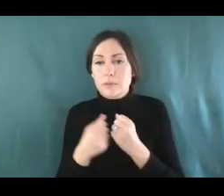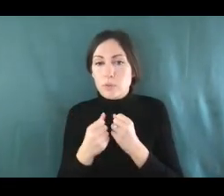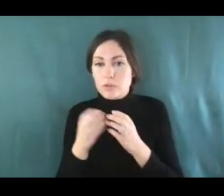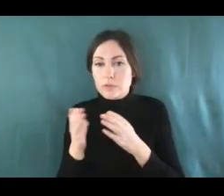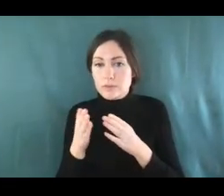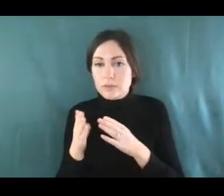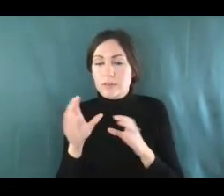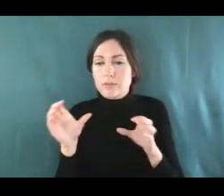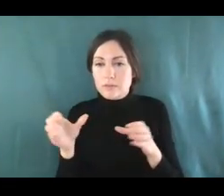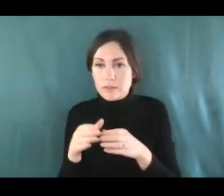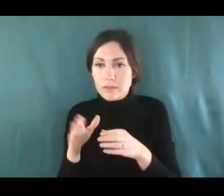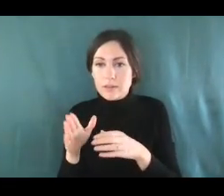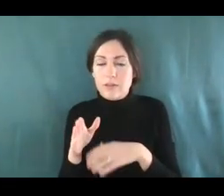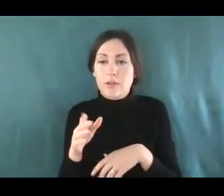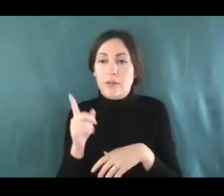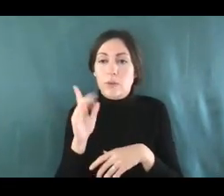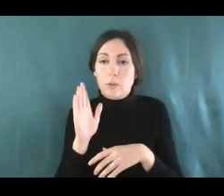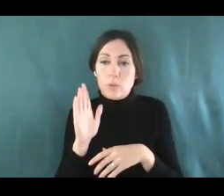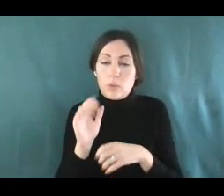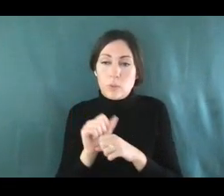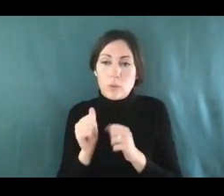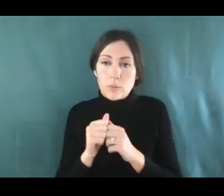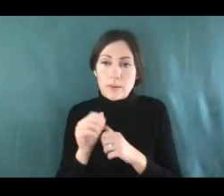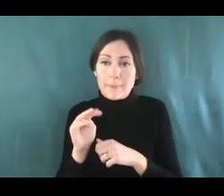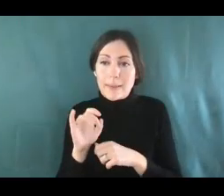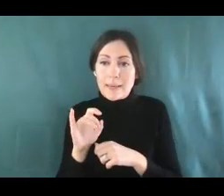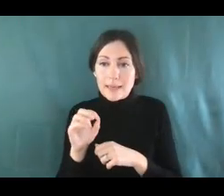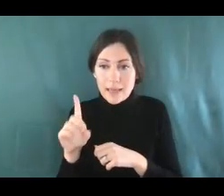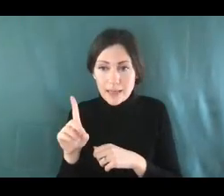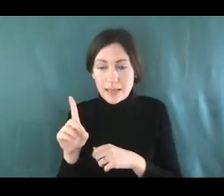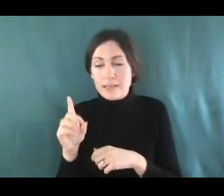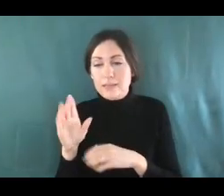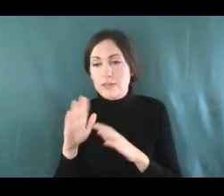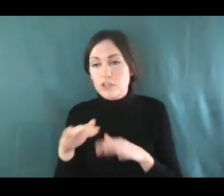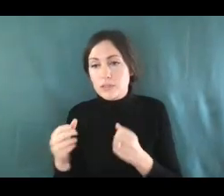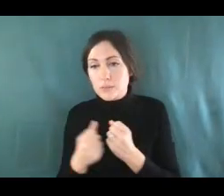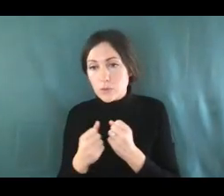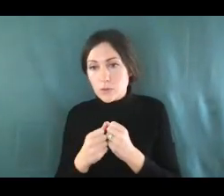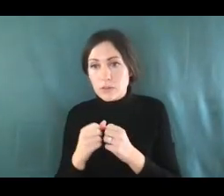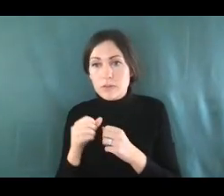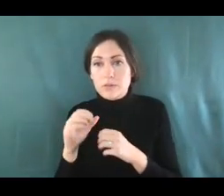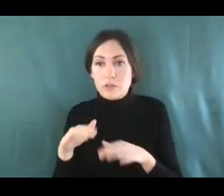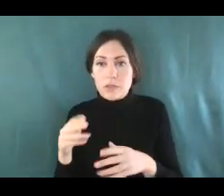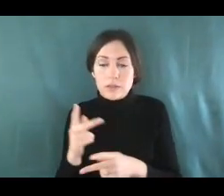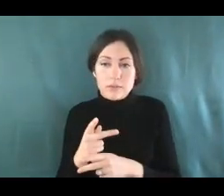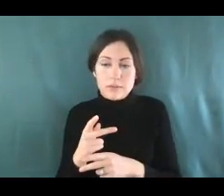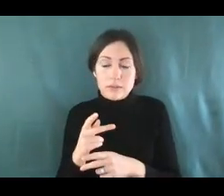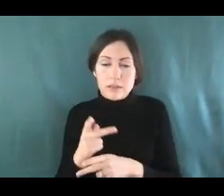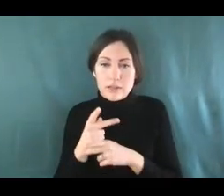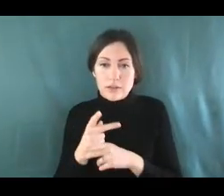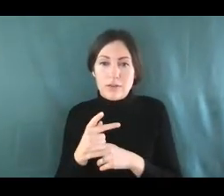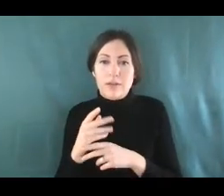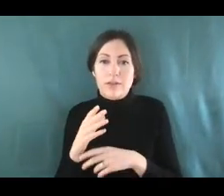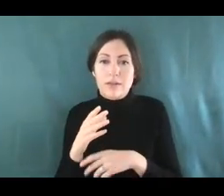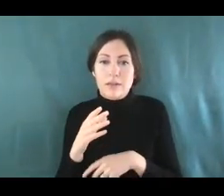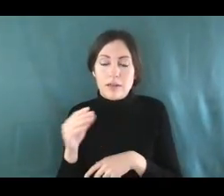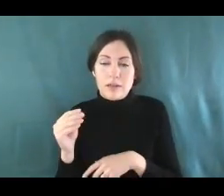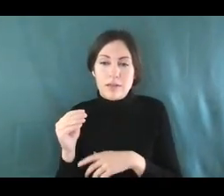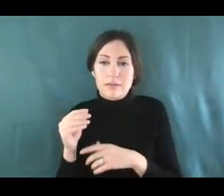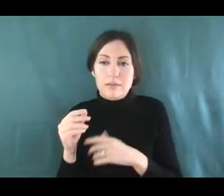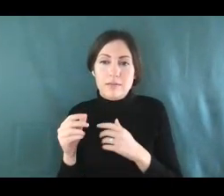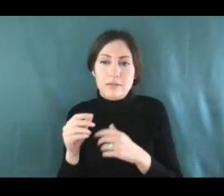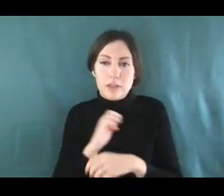SNAP, TANF, Medicaid, child support, child care, energy assistance. And Public